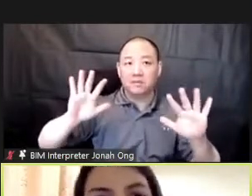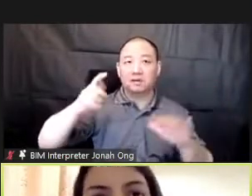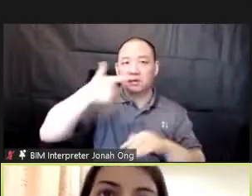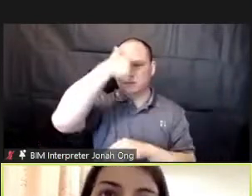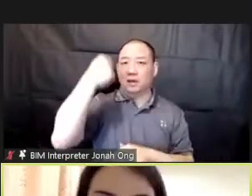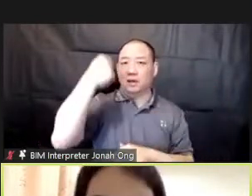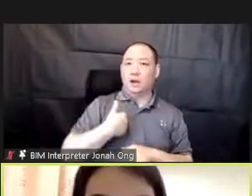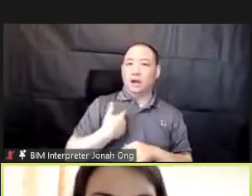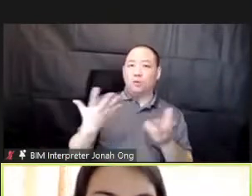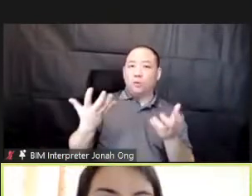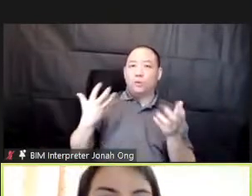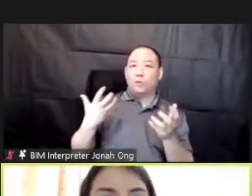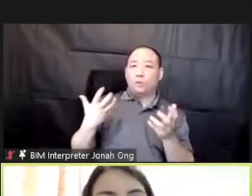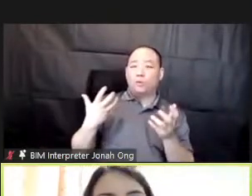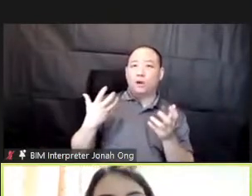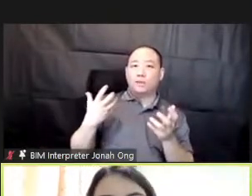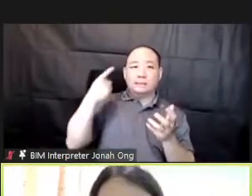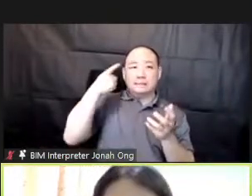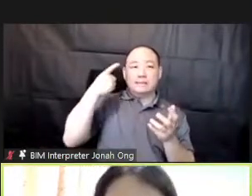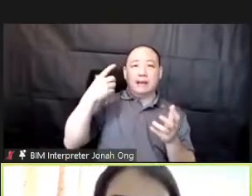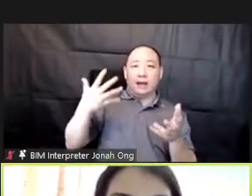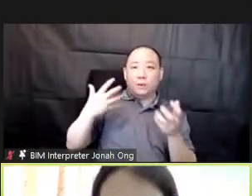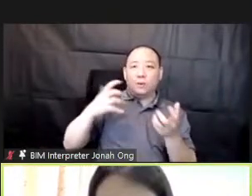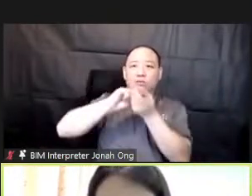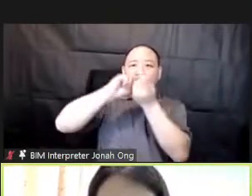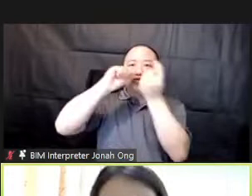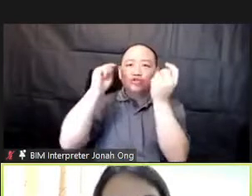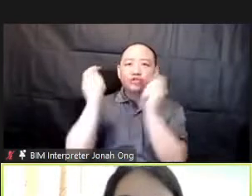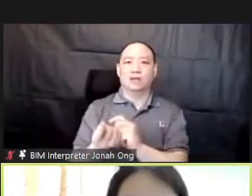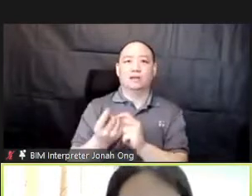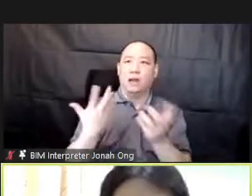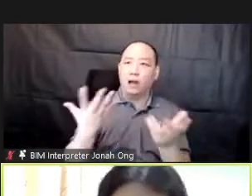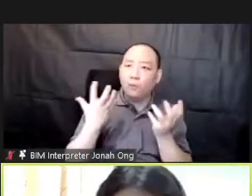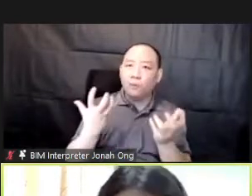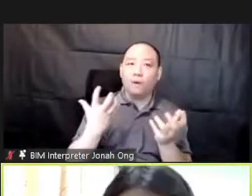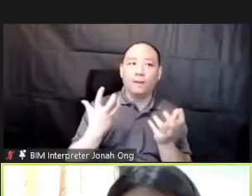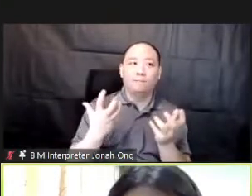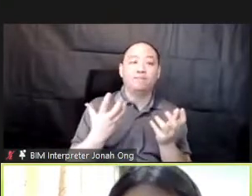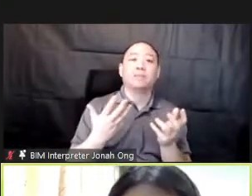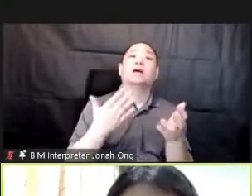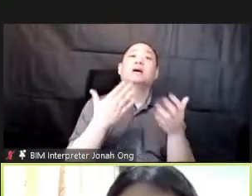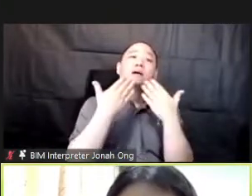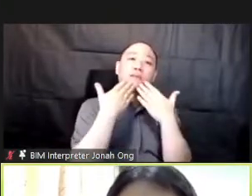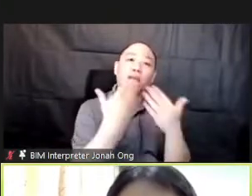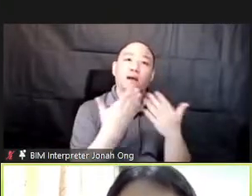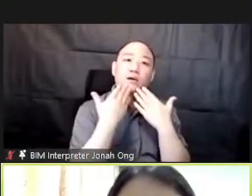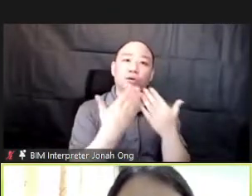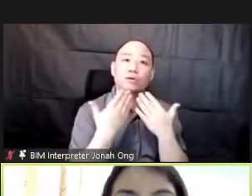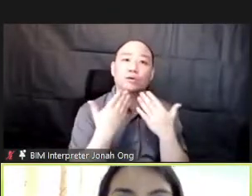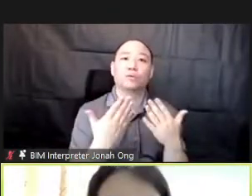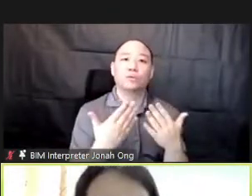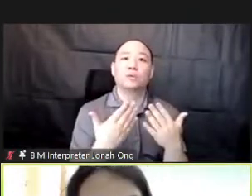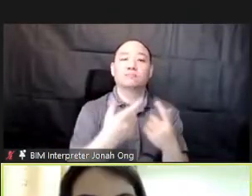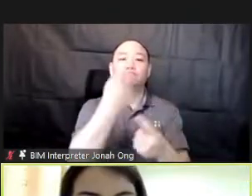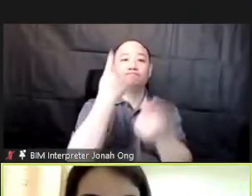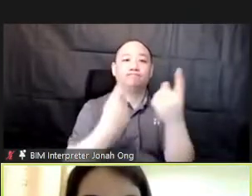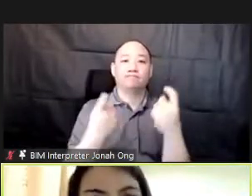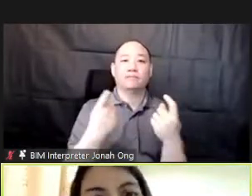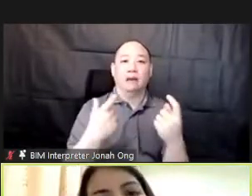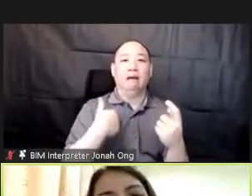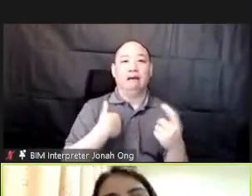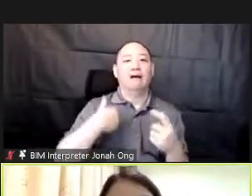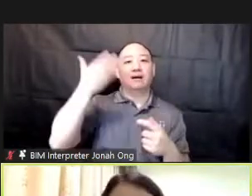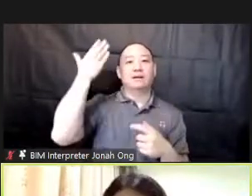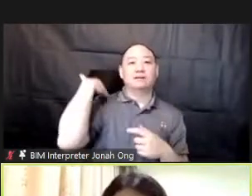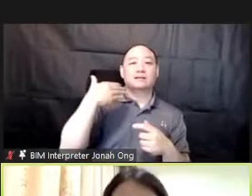becomes that much more important for me. So thank you so much. And please ask questions in the chat. And I saw someone said I'm a Taylor's alumni. Yes, I am. I'm also